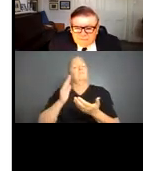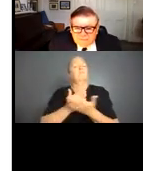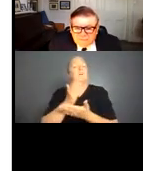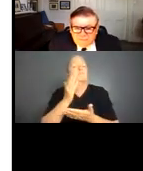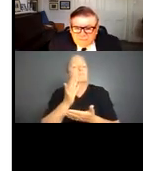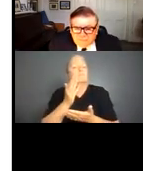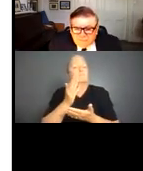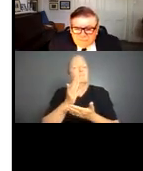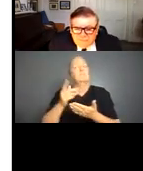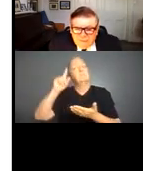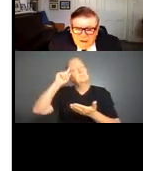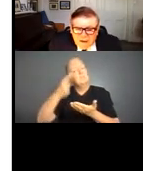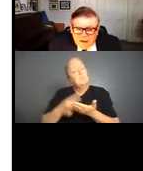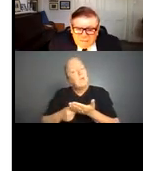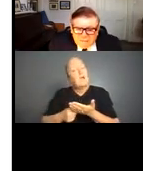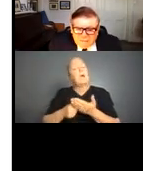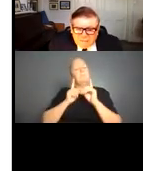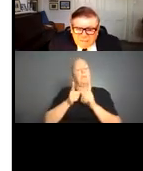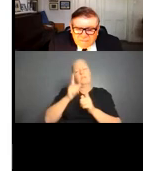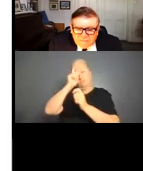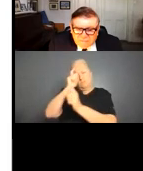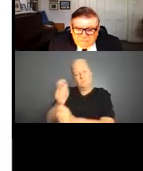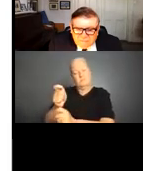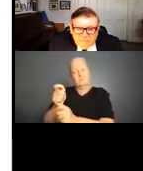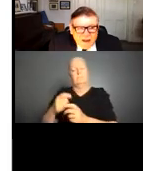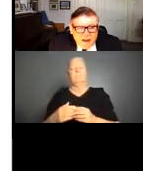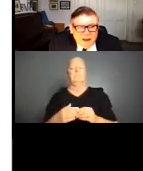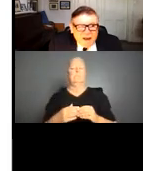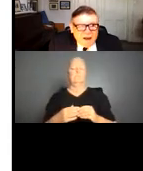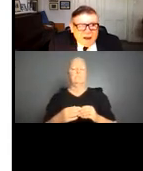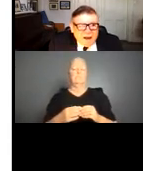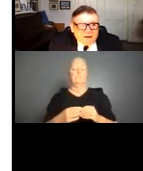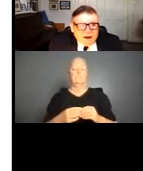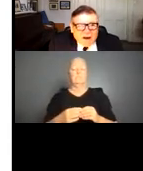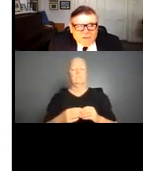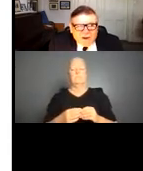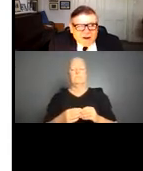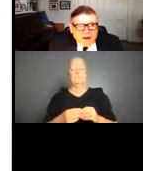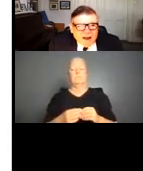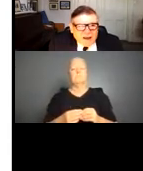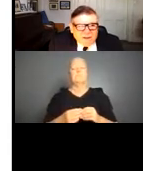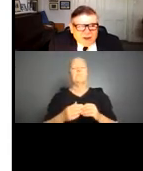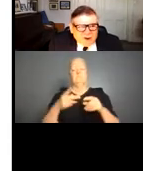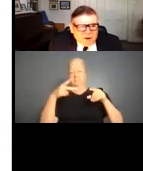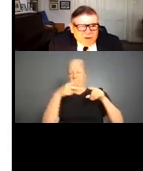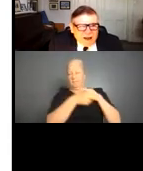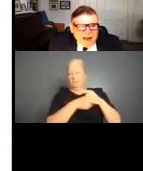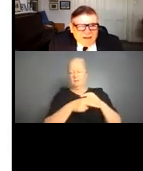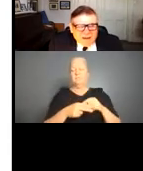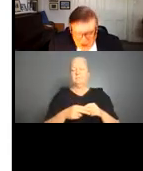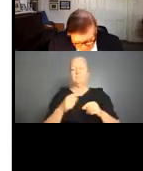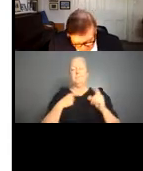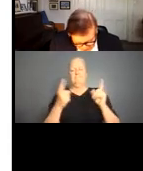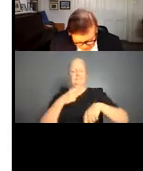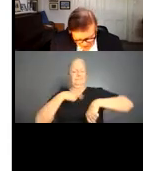respected, by others. We've had issues of So I'm going to cut this a bit short as we're running out